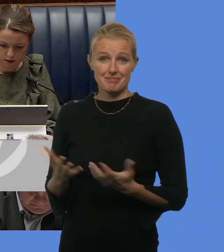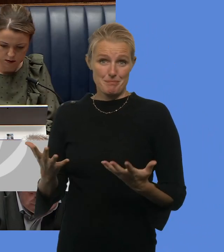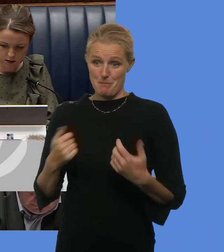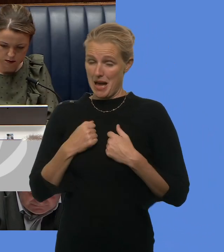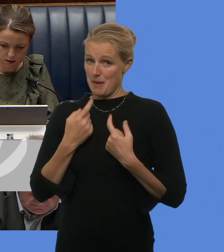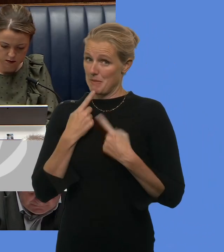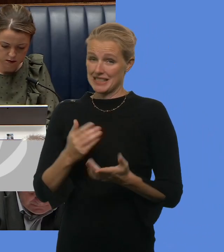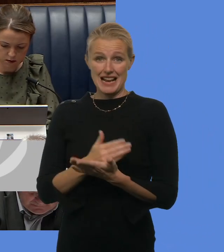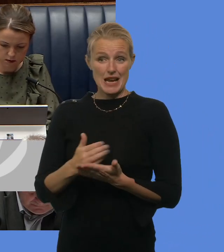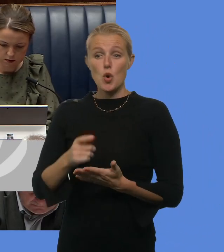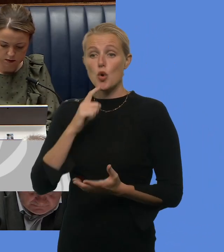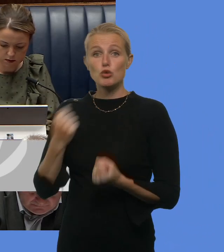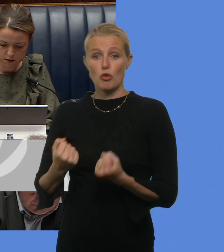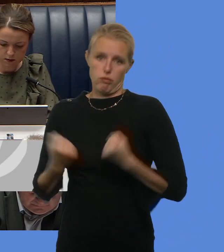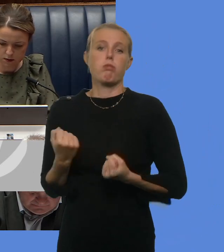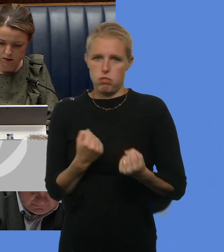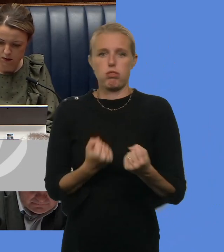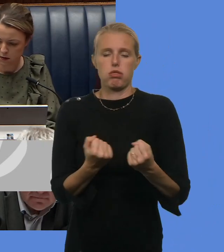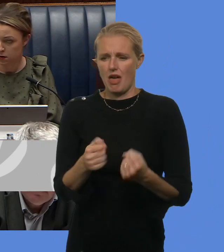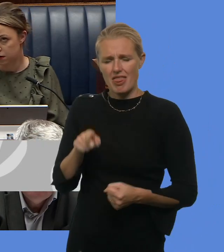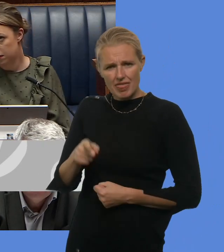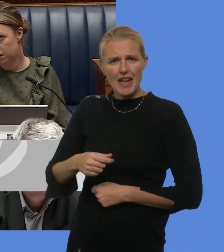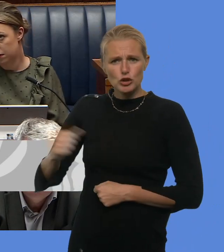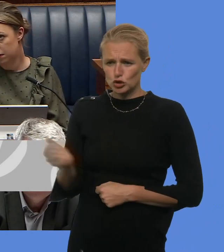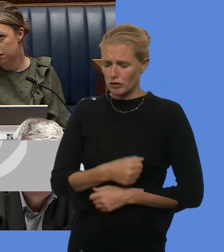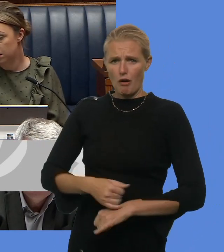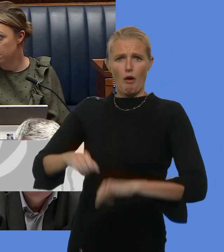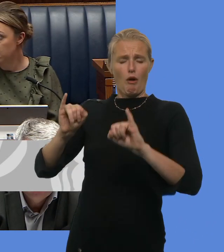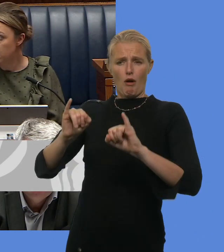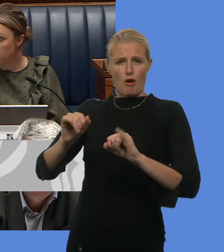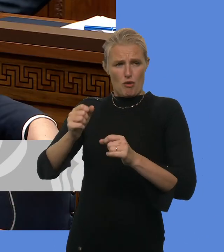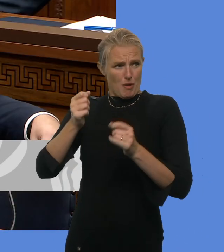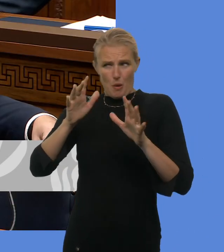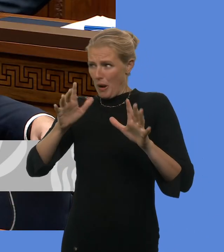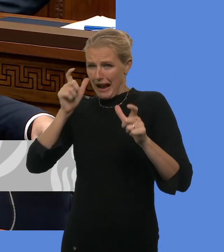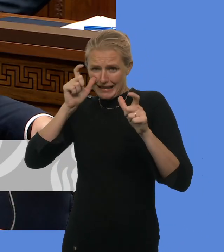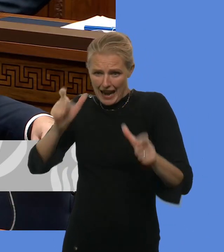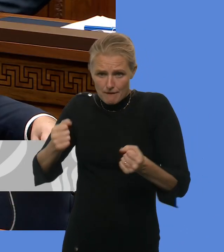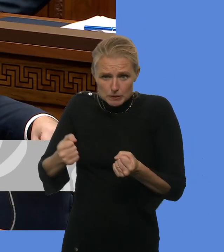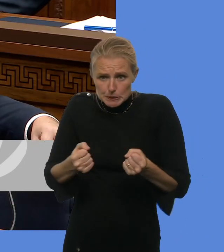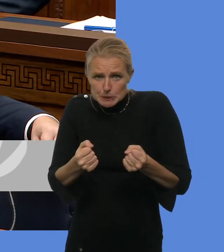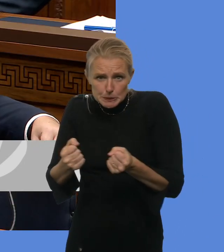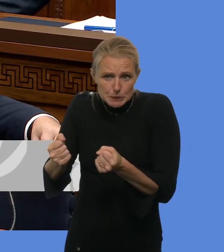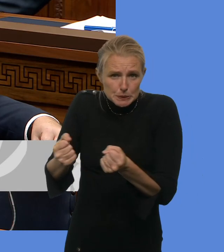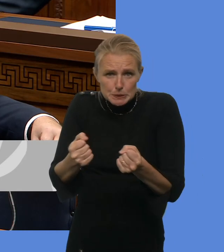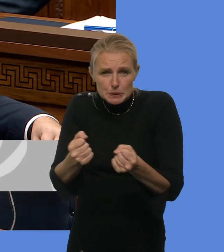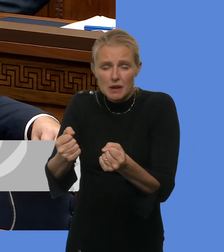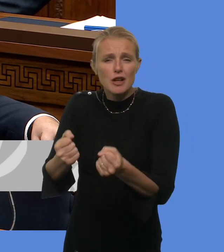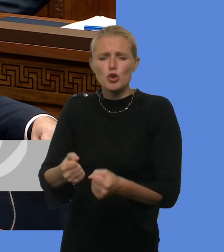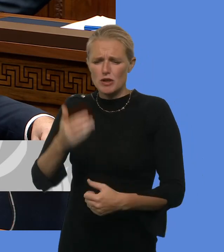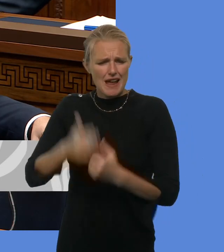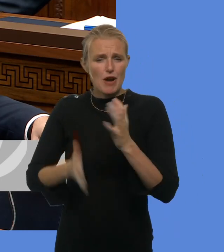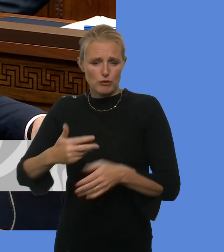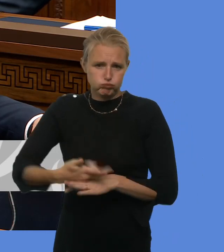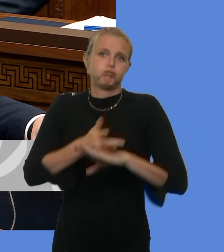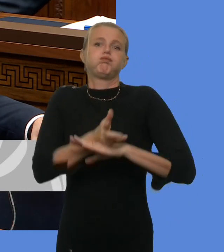this. The driver of the vehicle should have been taking all precautions to protect the pedestrians on the footpath. There is no "I have to mount the footpath." There